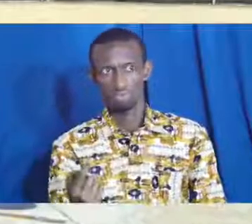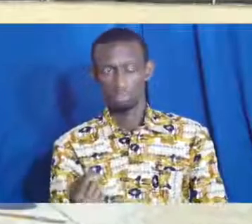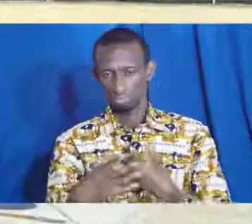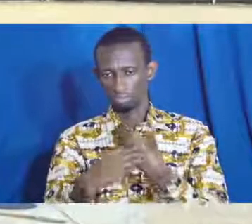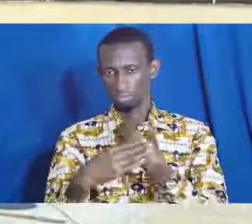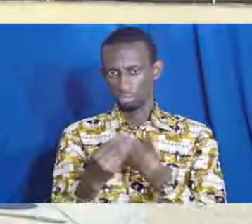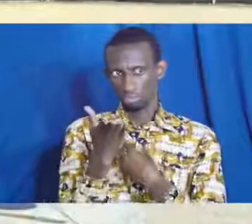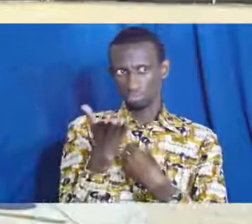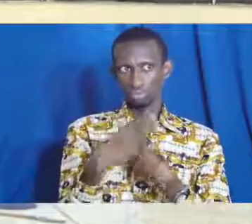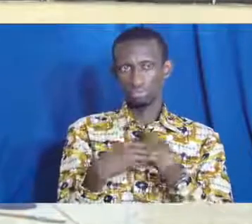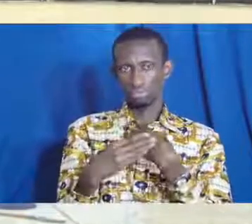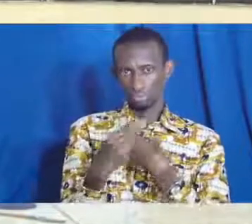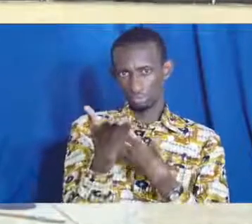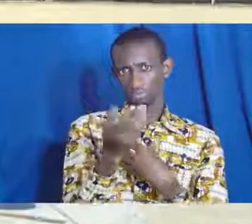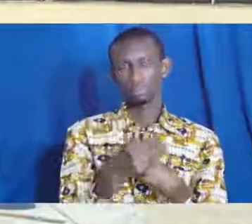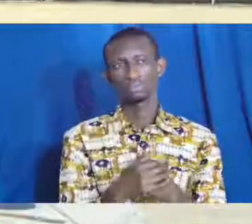of this.